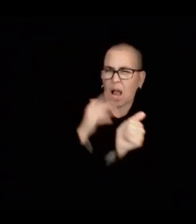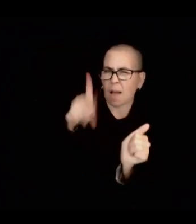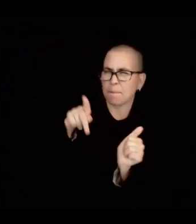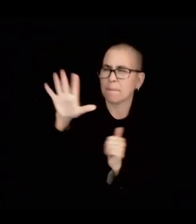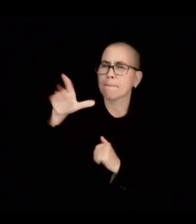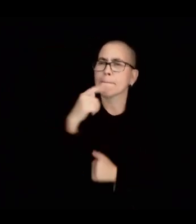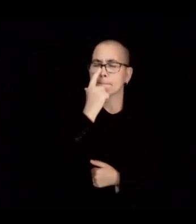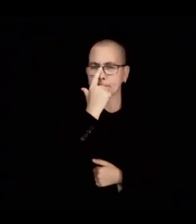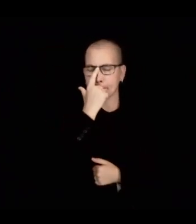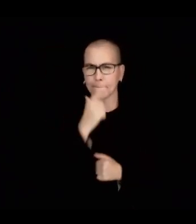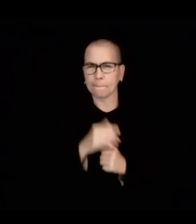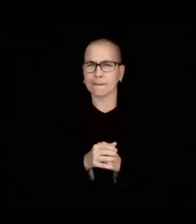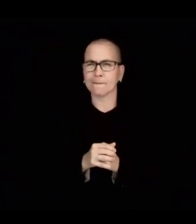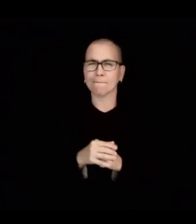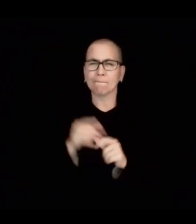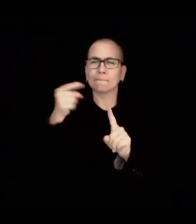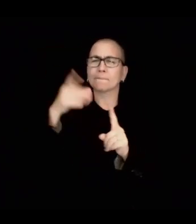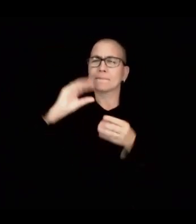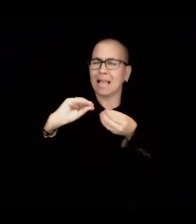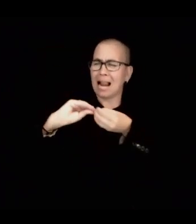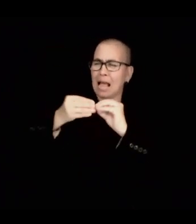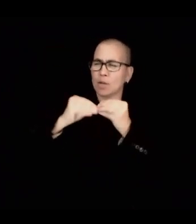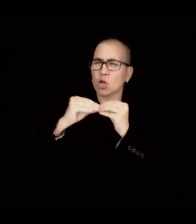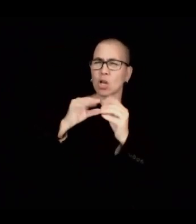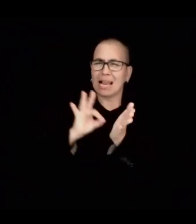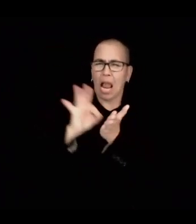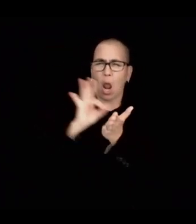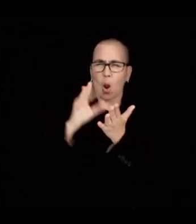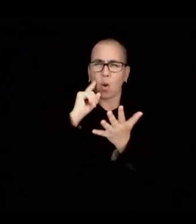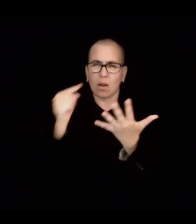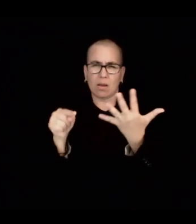count whether or not a fatality is officially related to COVID-19.